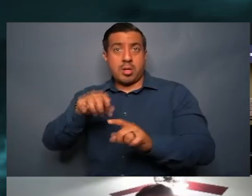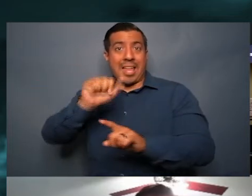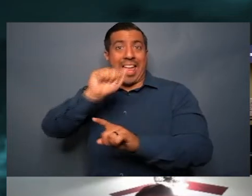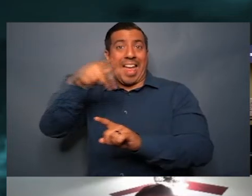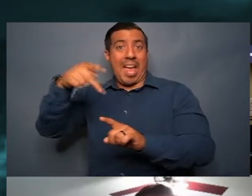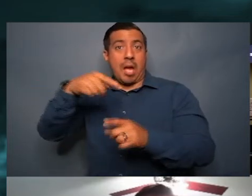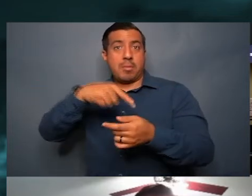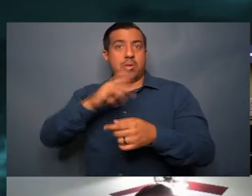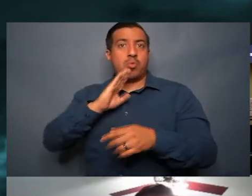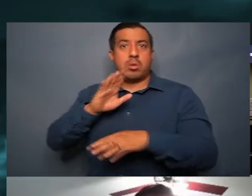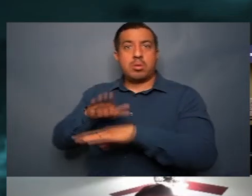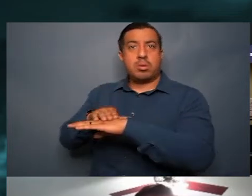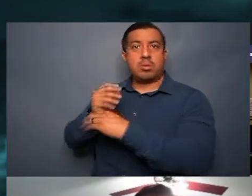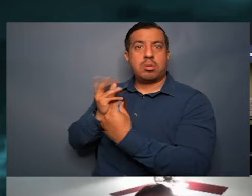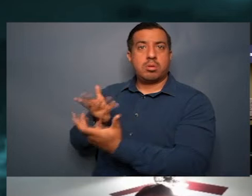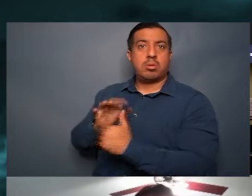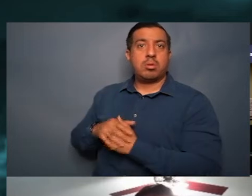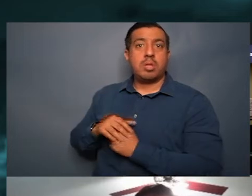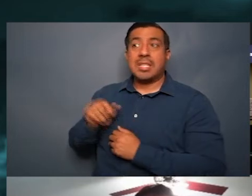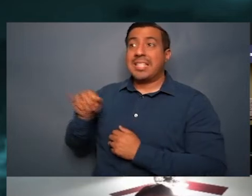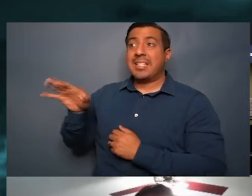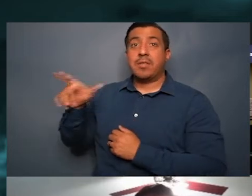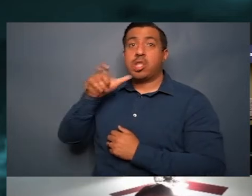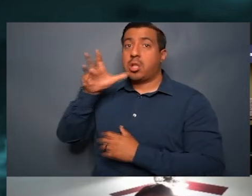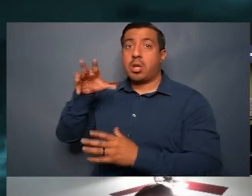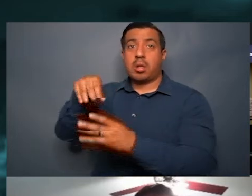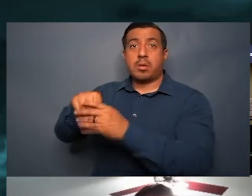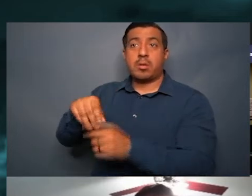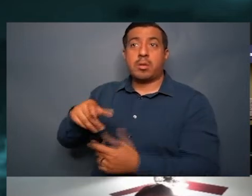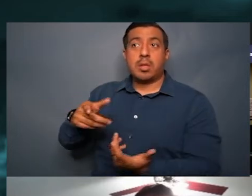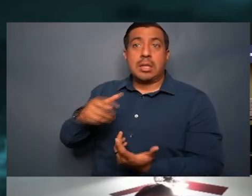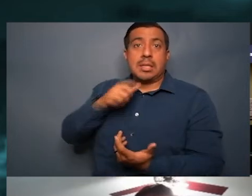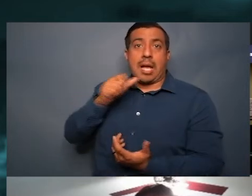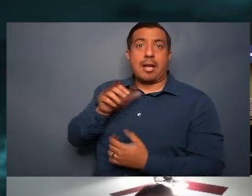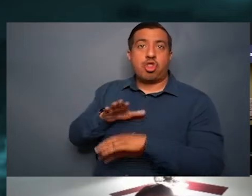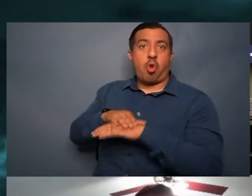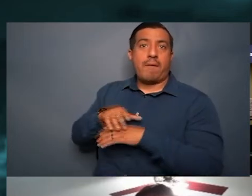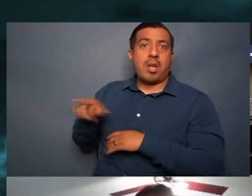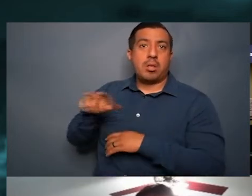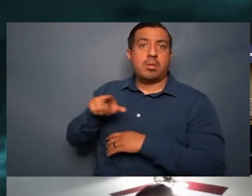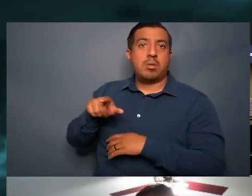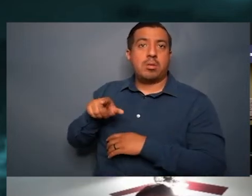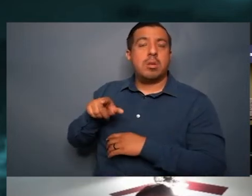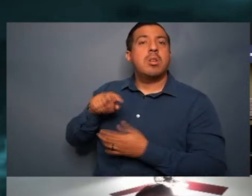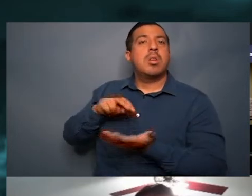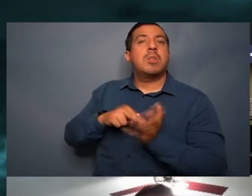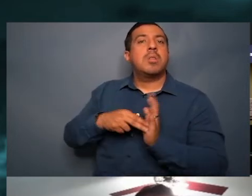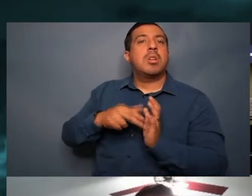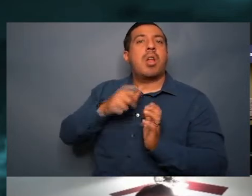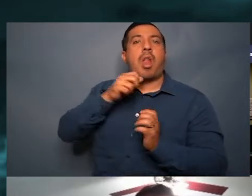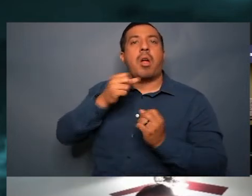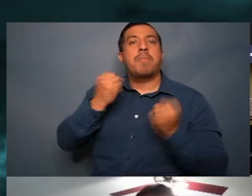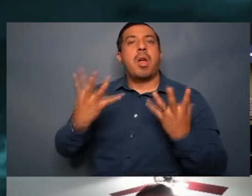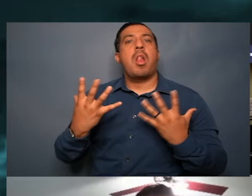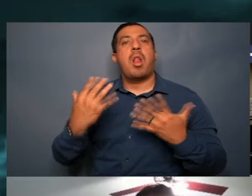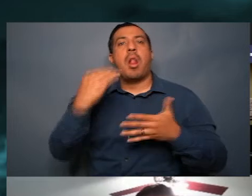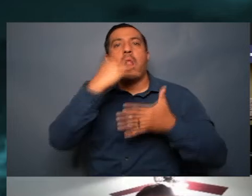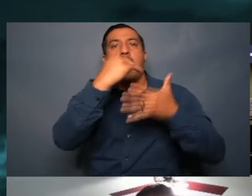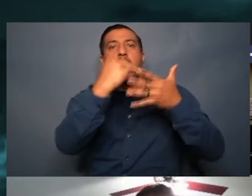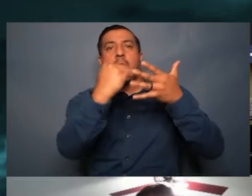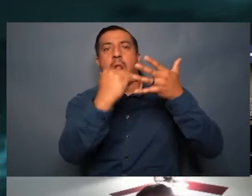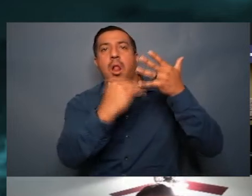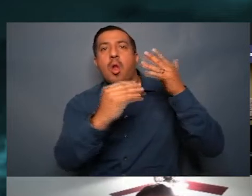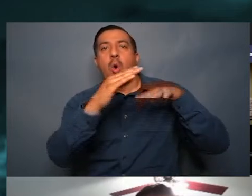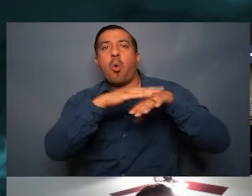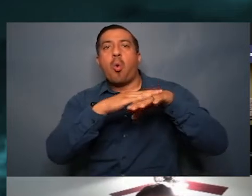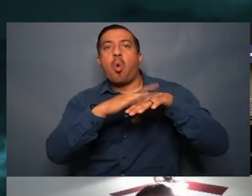you have will notify you. And if you're not in that polygon, it won't notify you. So you're not getting bothered by a warning that, in the